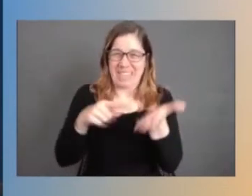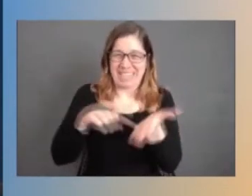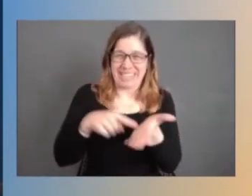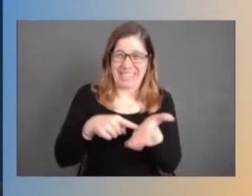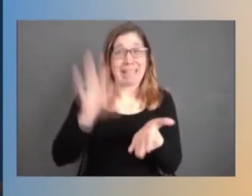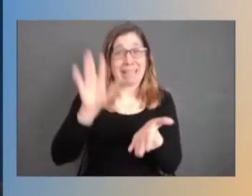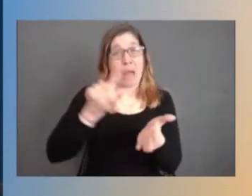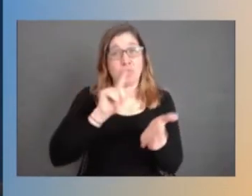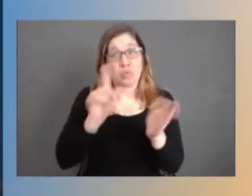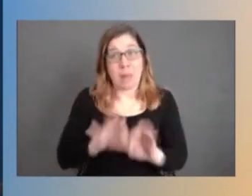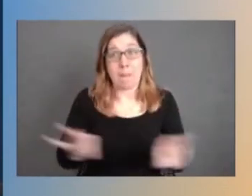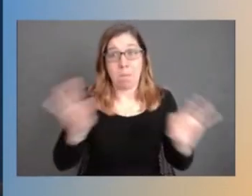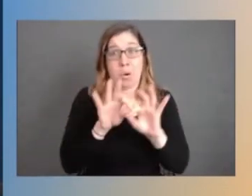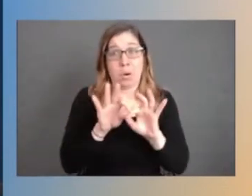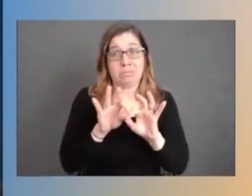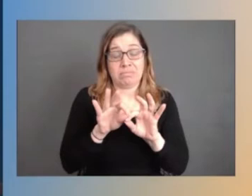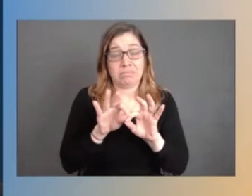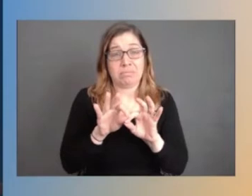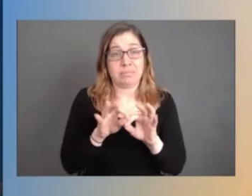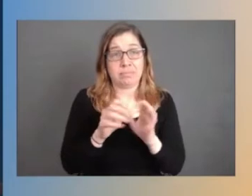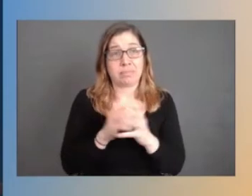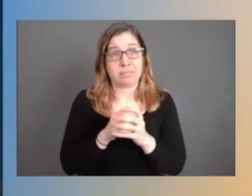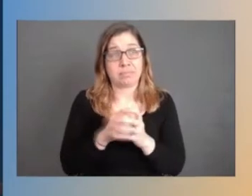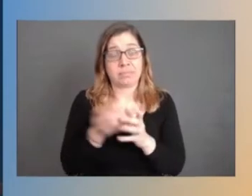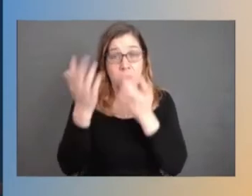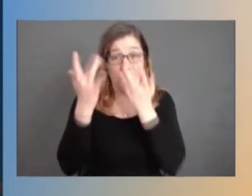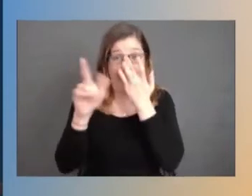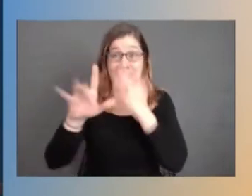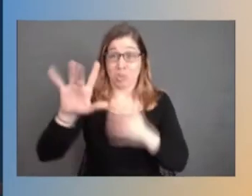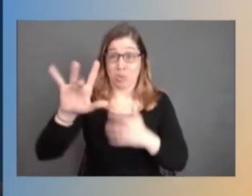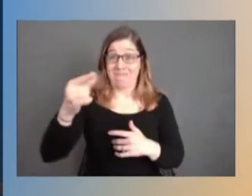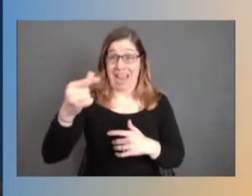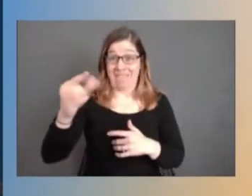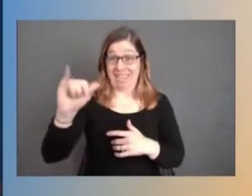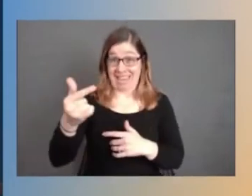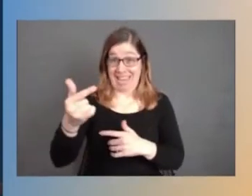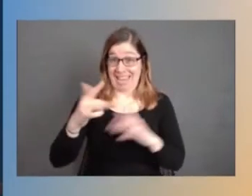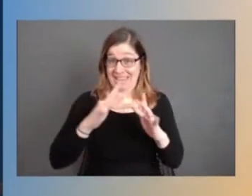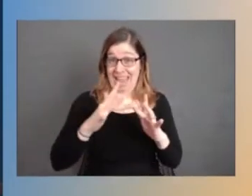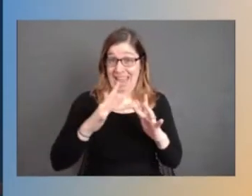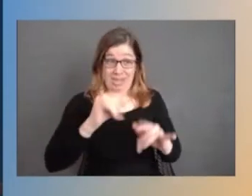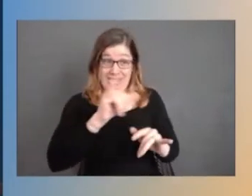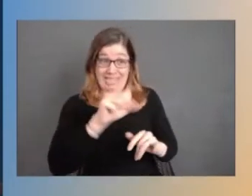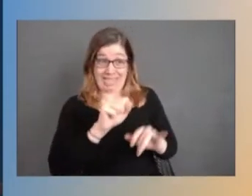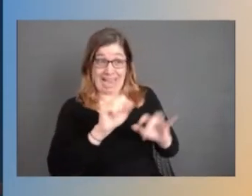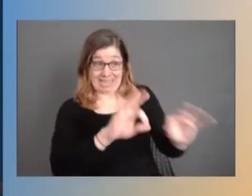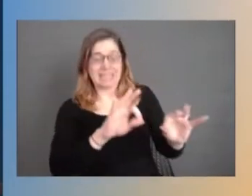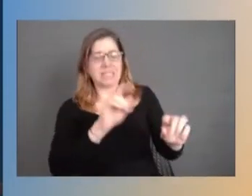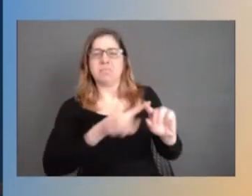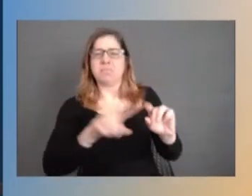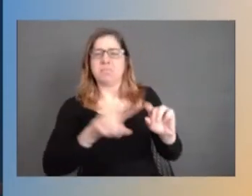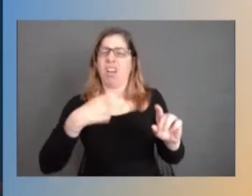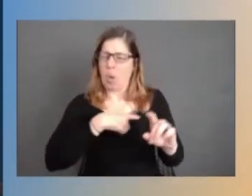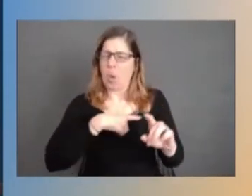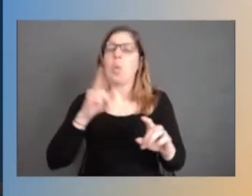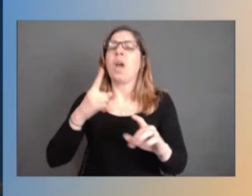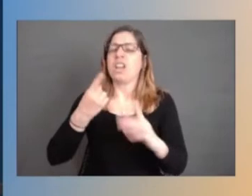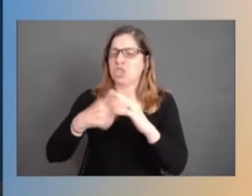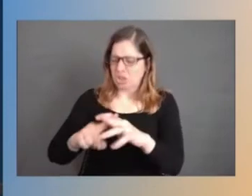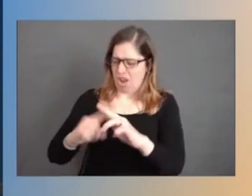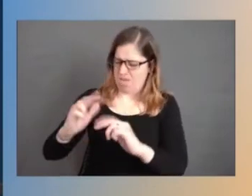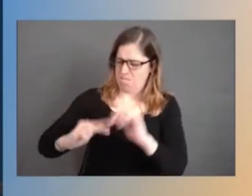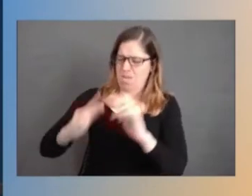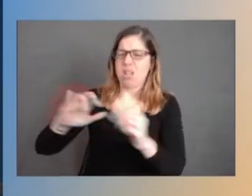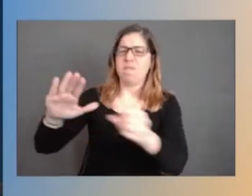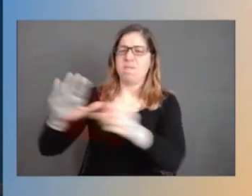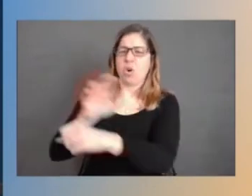because besides letting us do 25 gig networking, that really formed the basis for allowing us to build the full Nitro system. The next